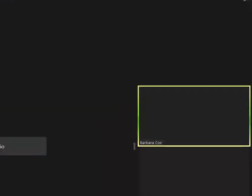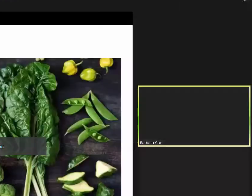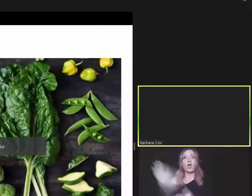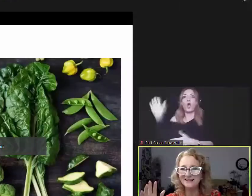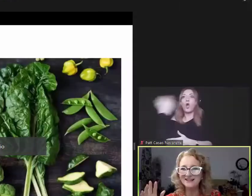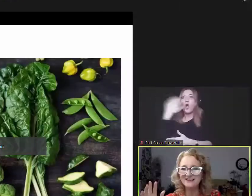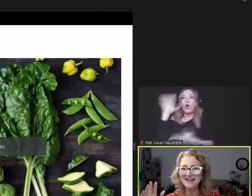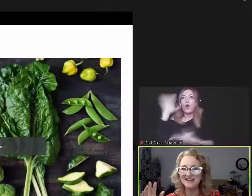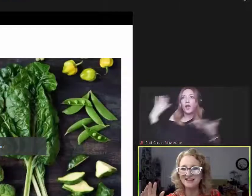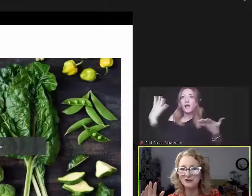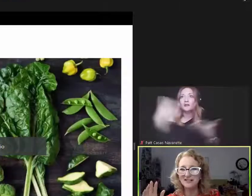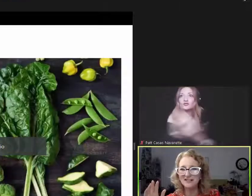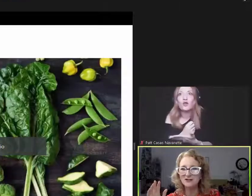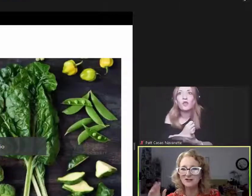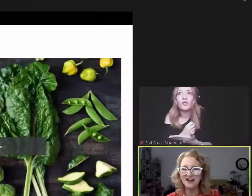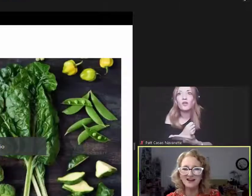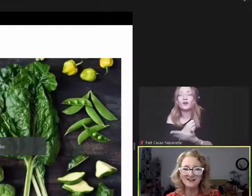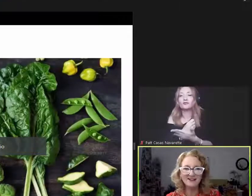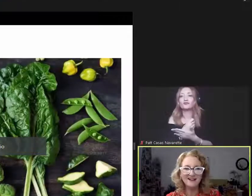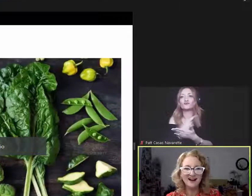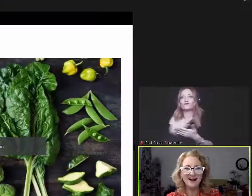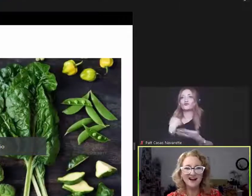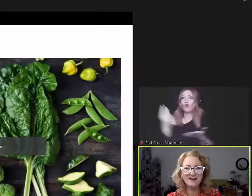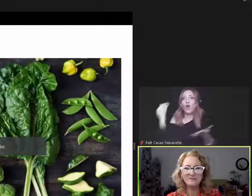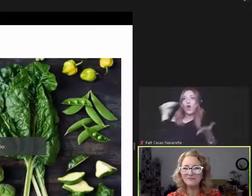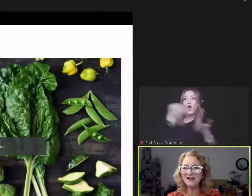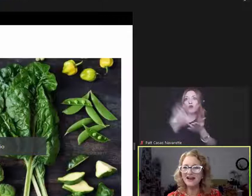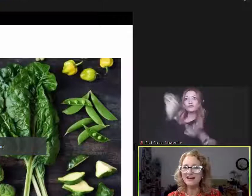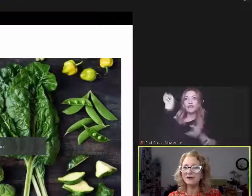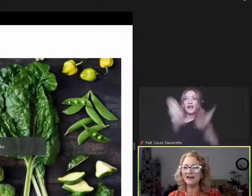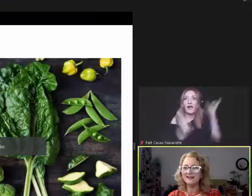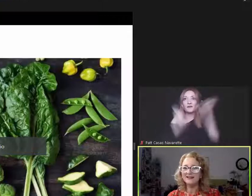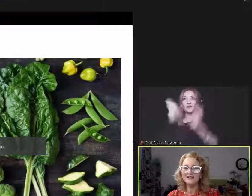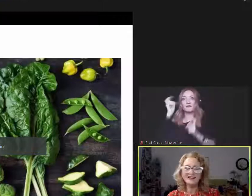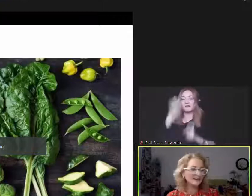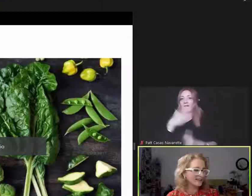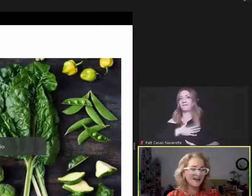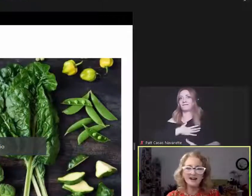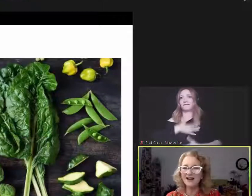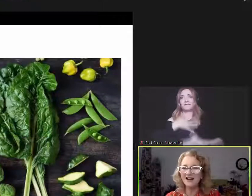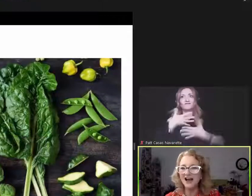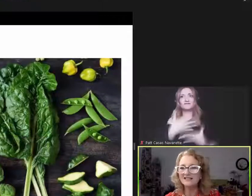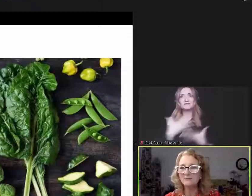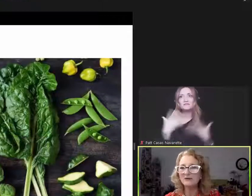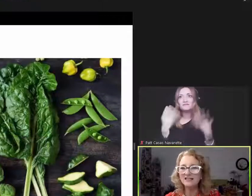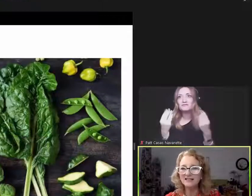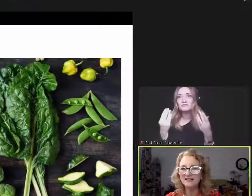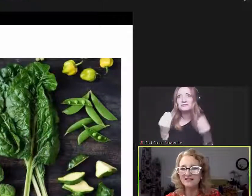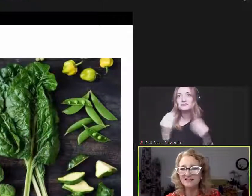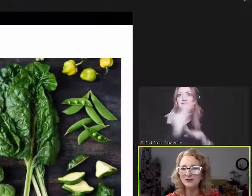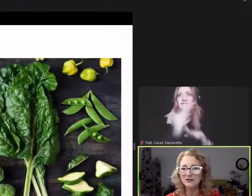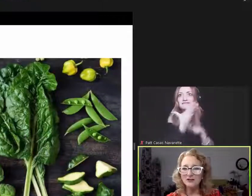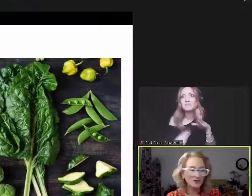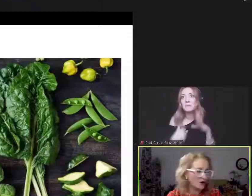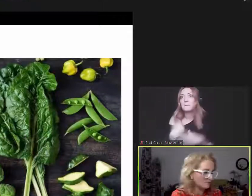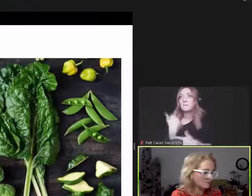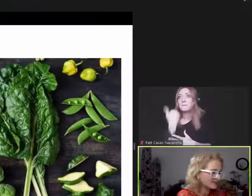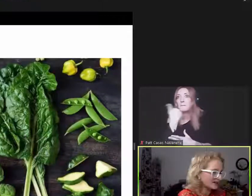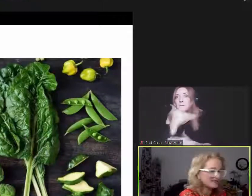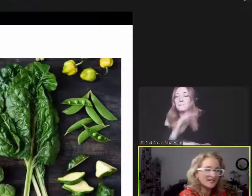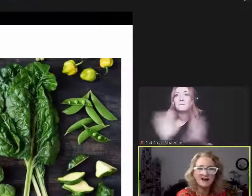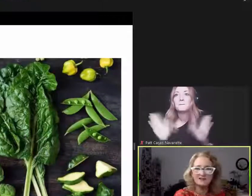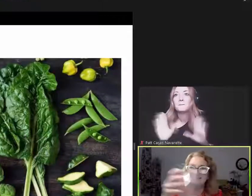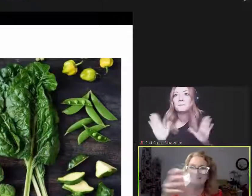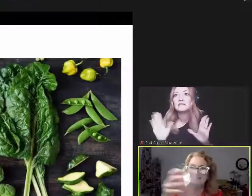Sorry about that little technical issue there. But anyway, luckily I had some elite to calm